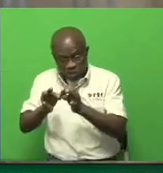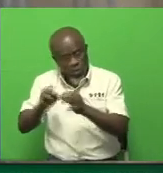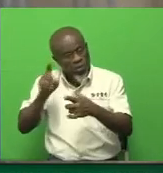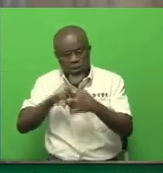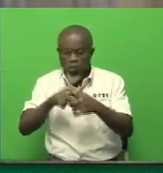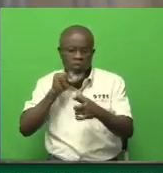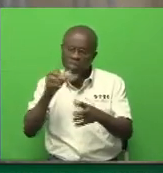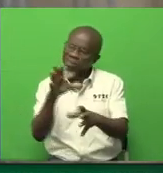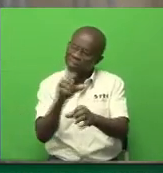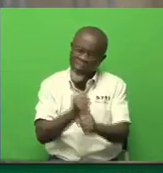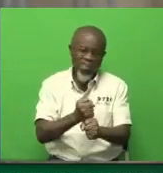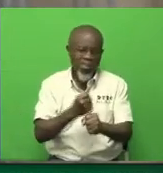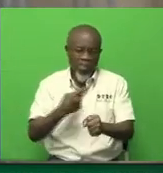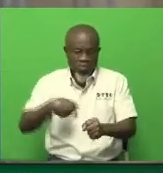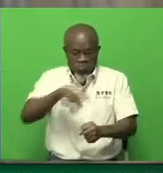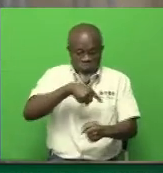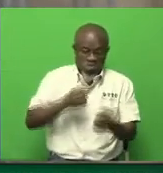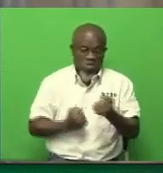our support